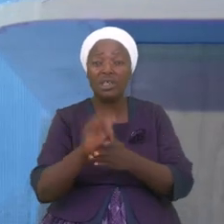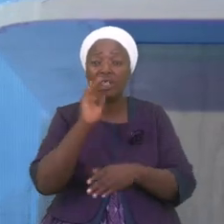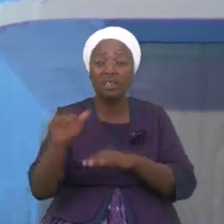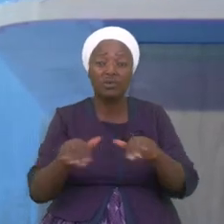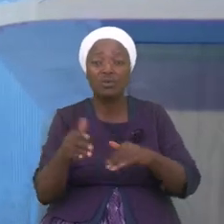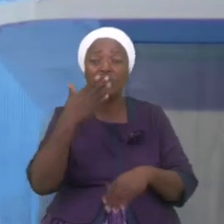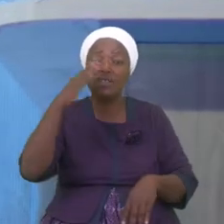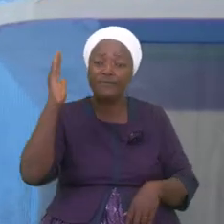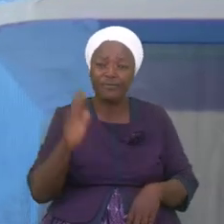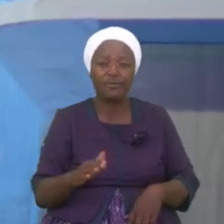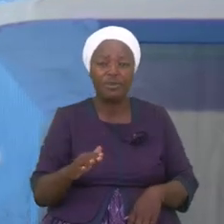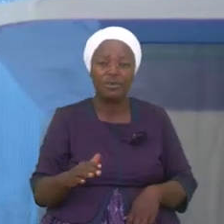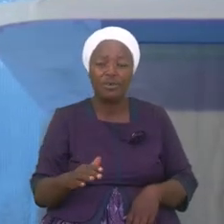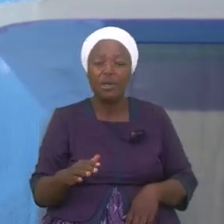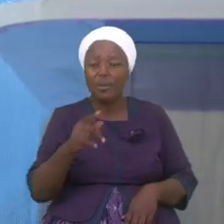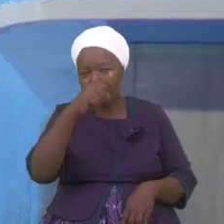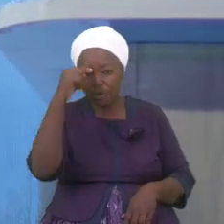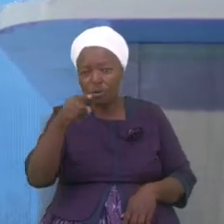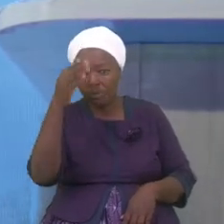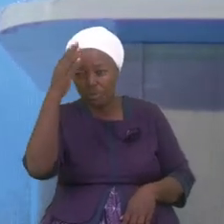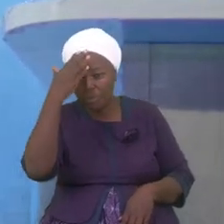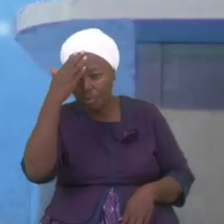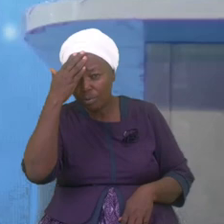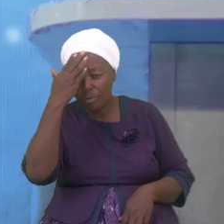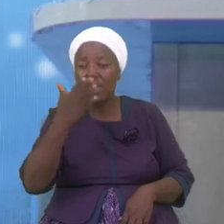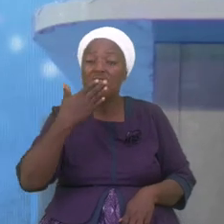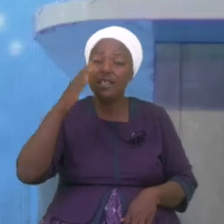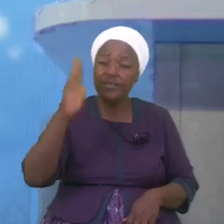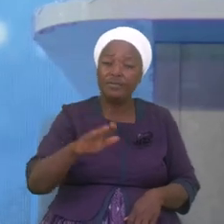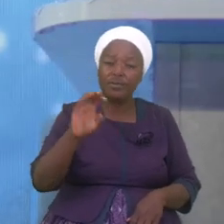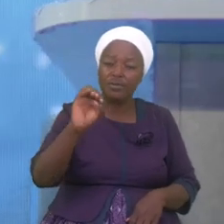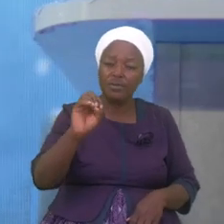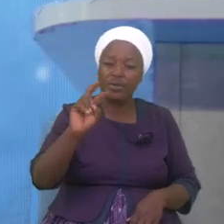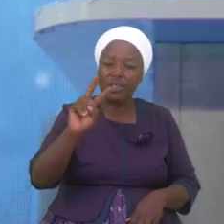evil. Because, you know, evil, if you just write D